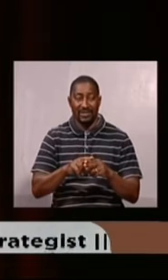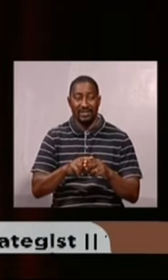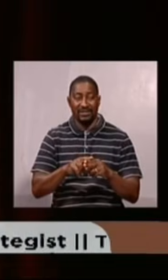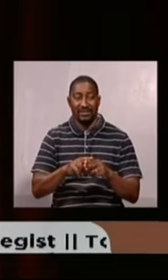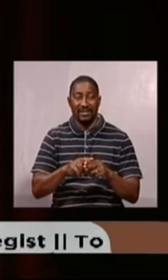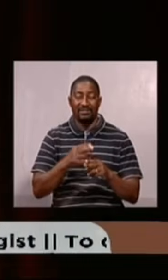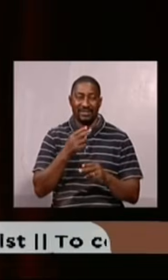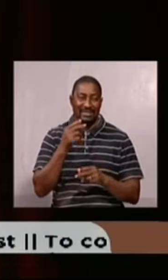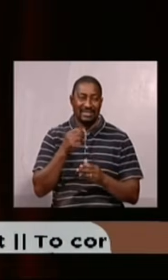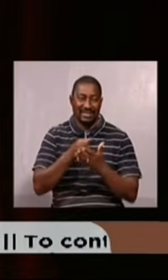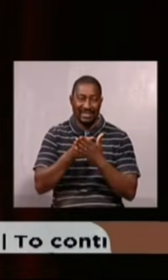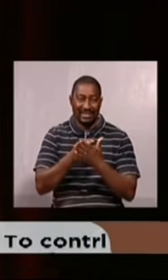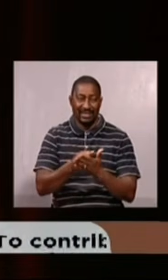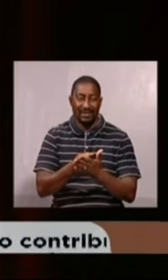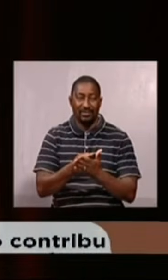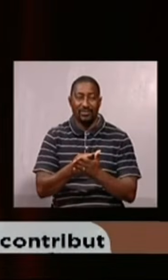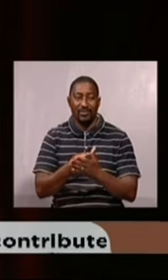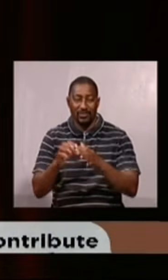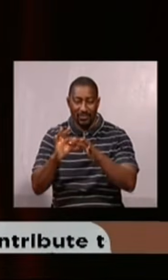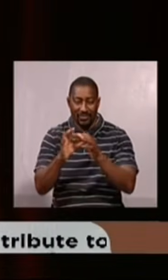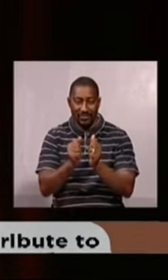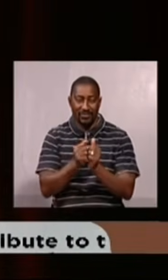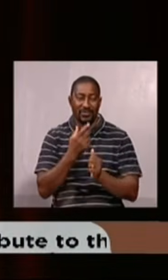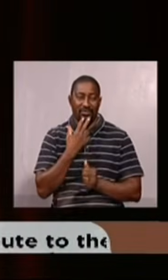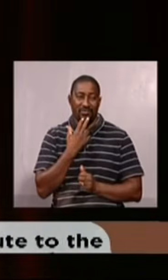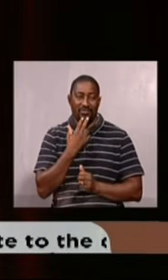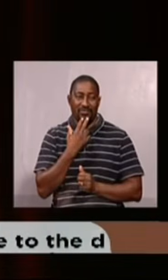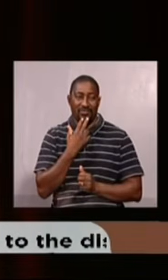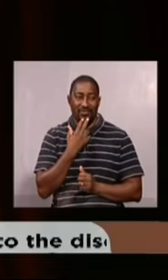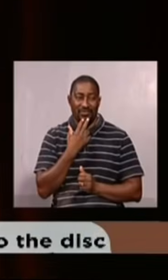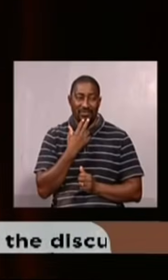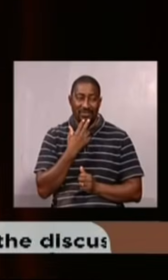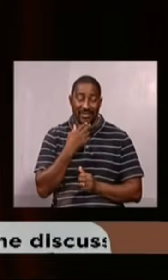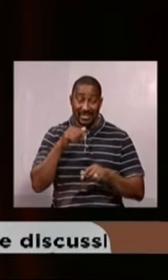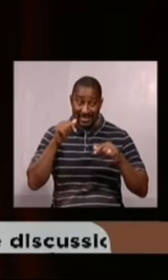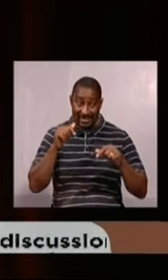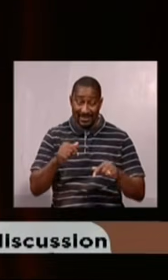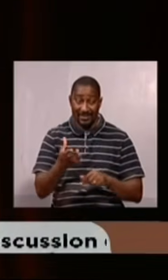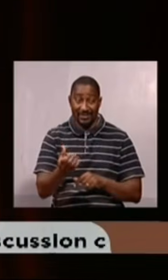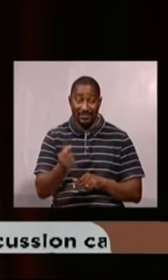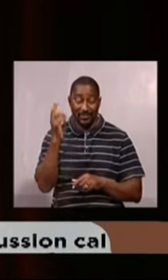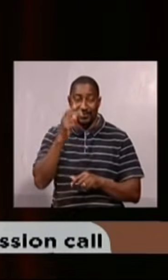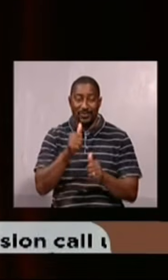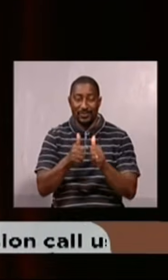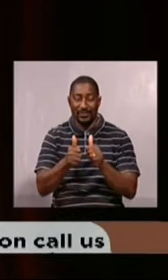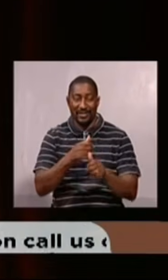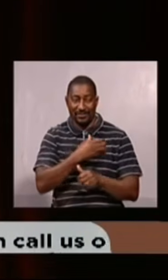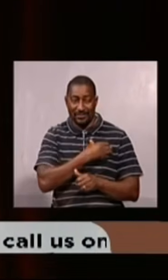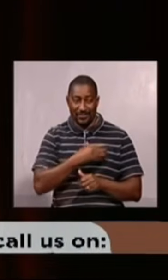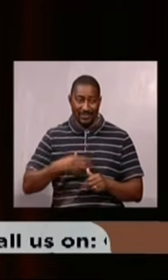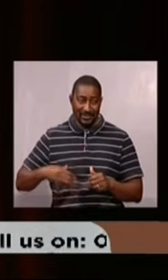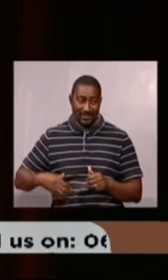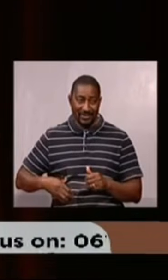on who you align the brand with. We've also seen a lot of the political presidential candidates making use of these platforms. It's more